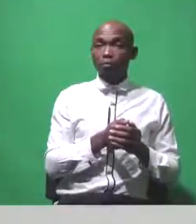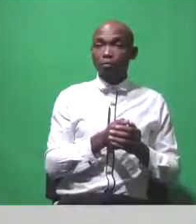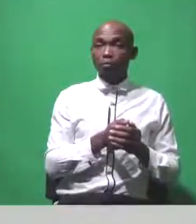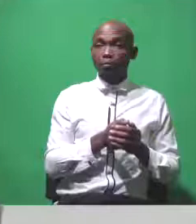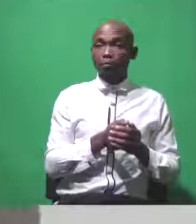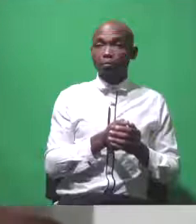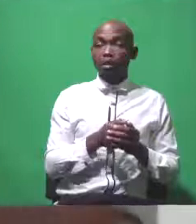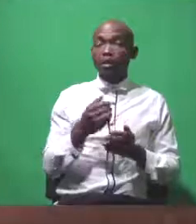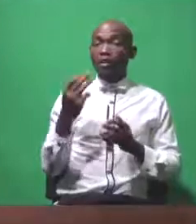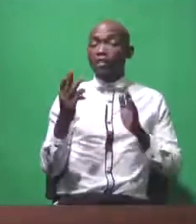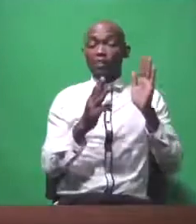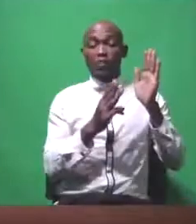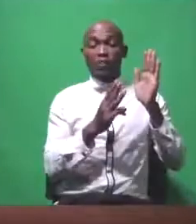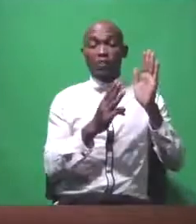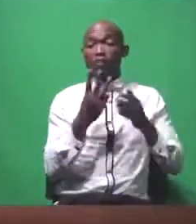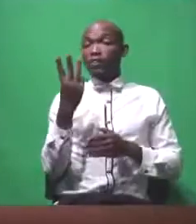39.